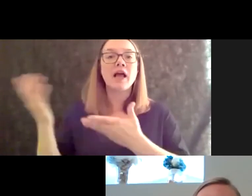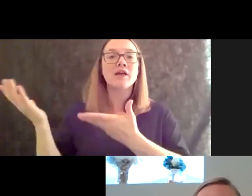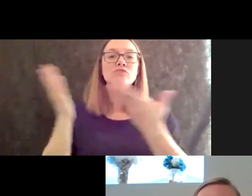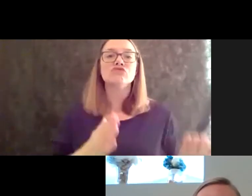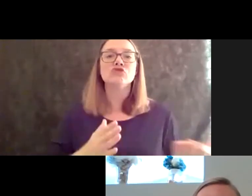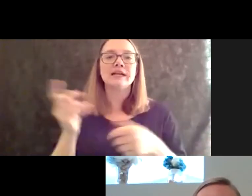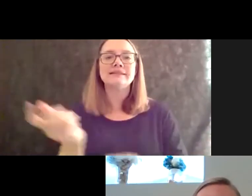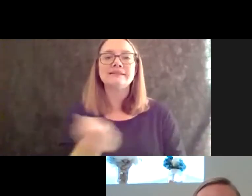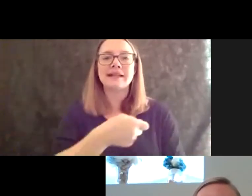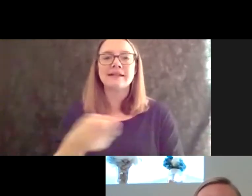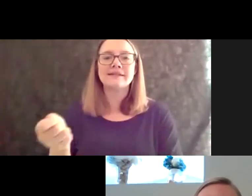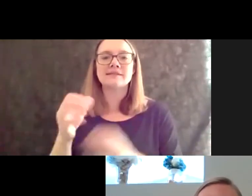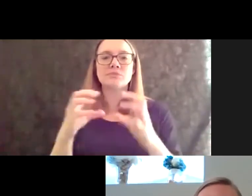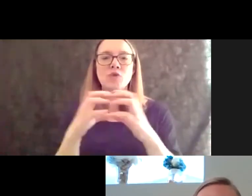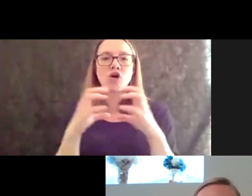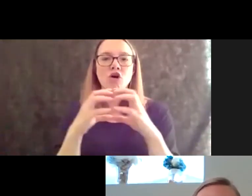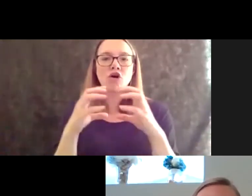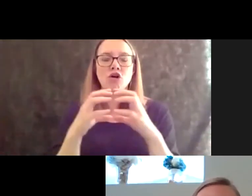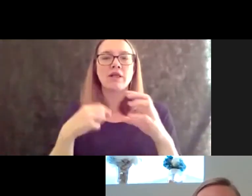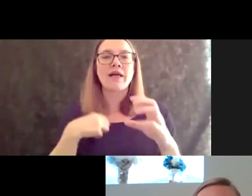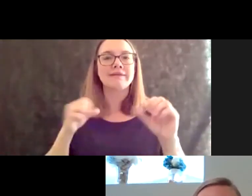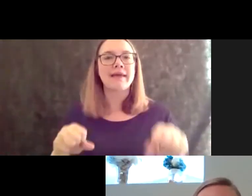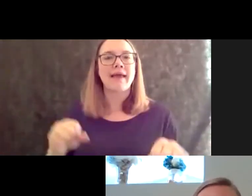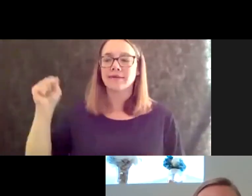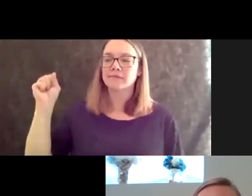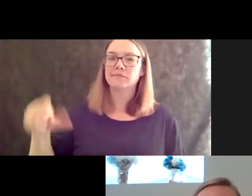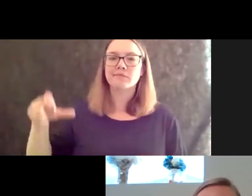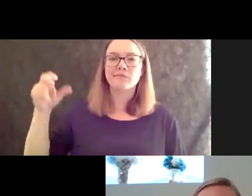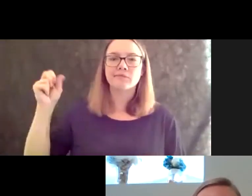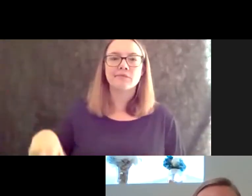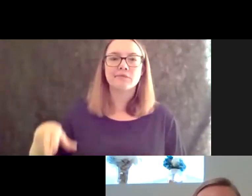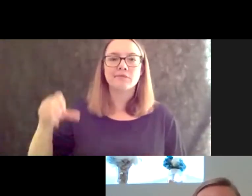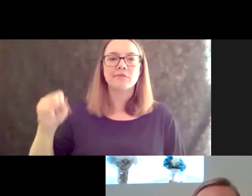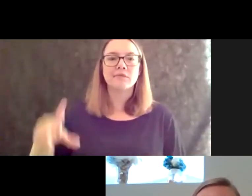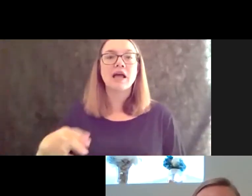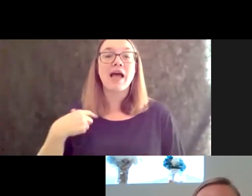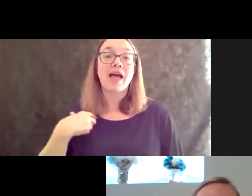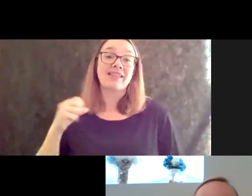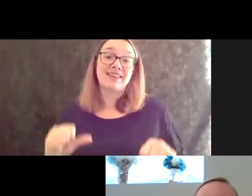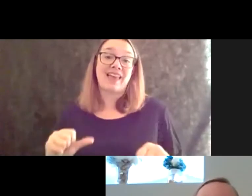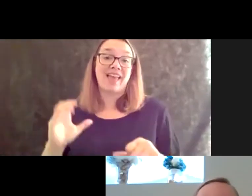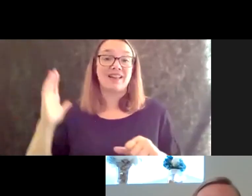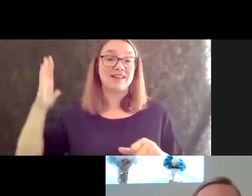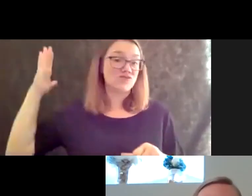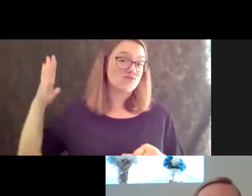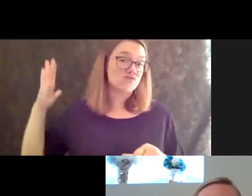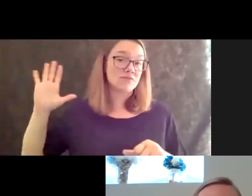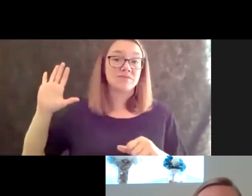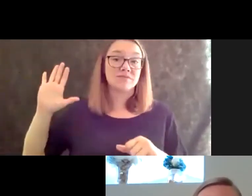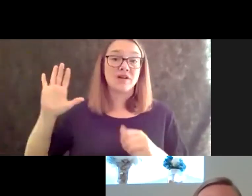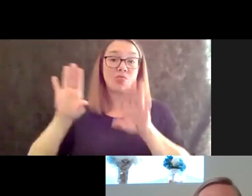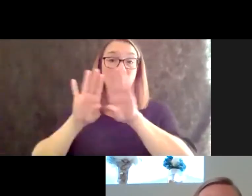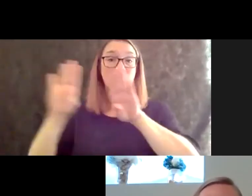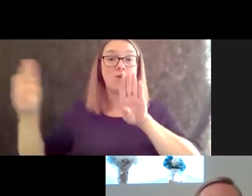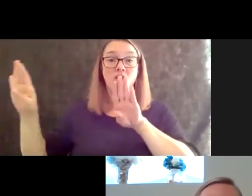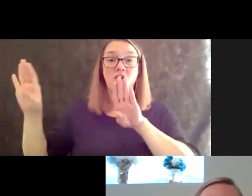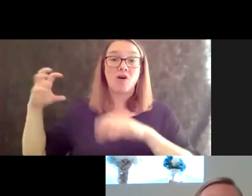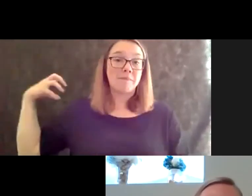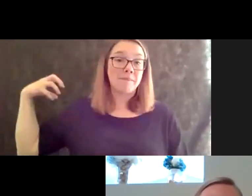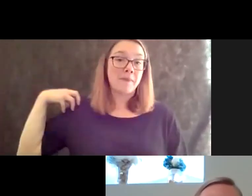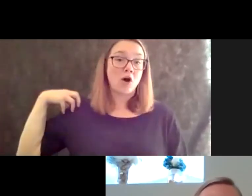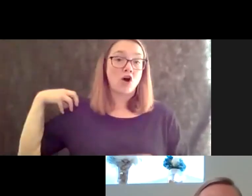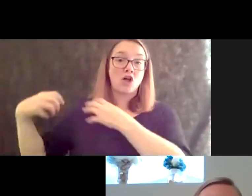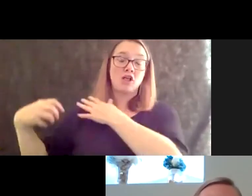around. Or if I have some tension, I can like sit and like roll it on my back, on my spine. But I think having a ball on you